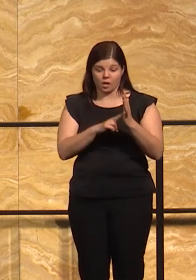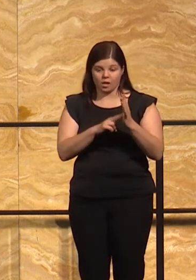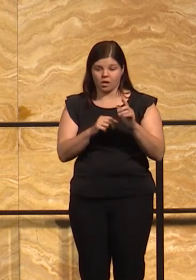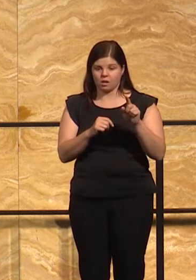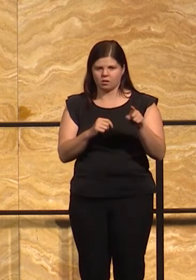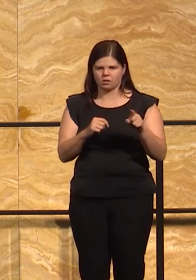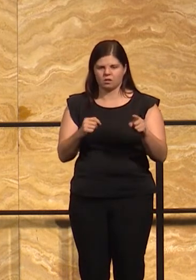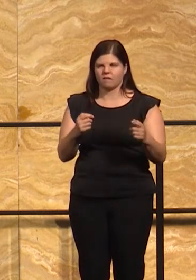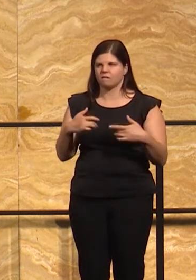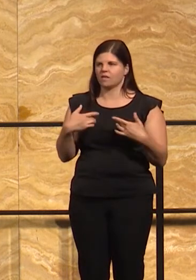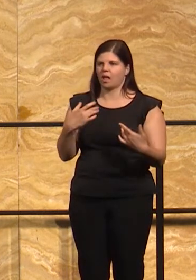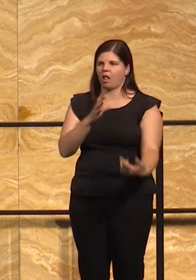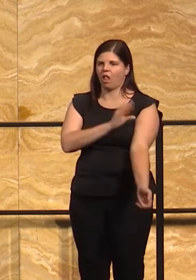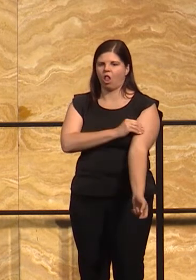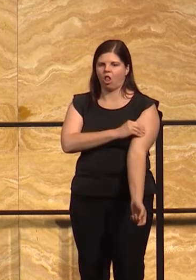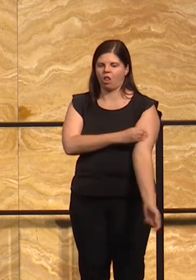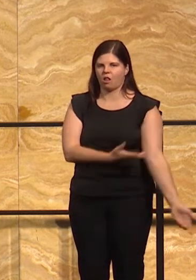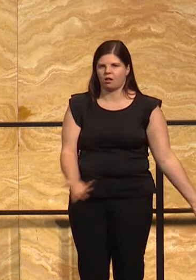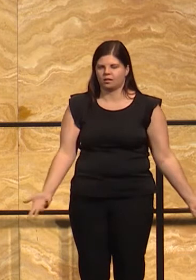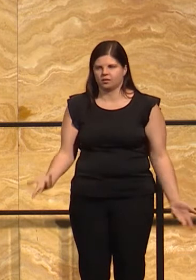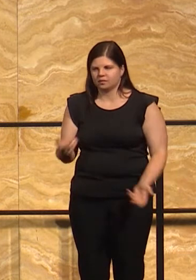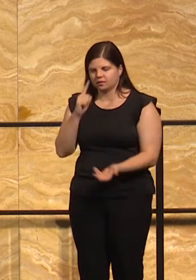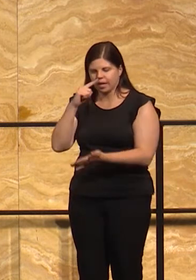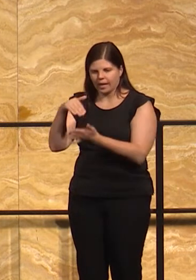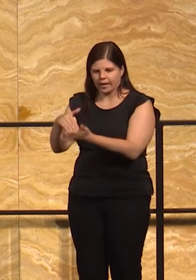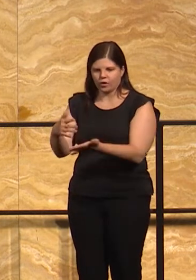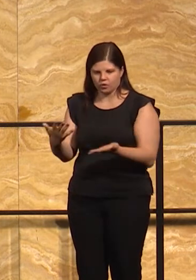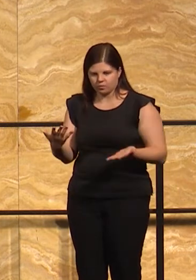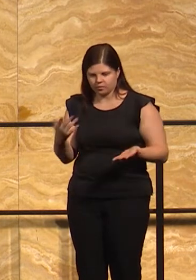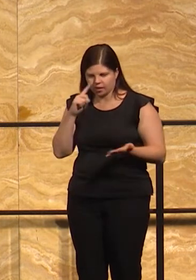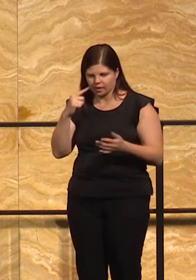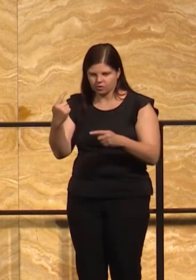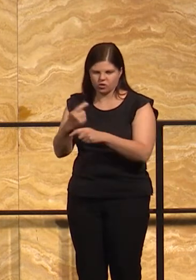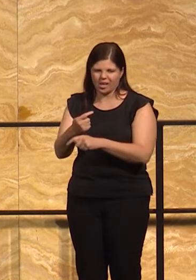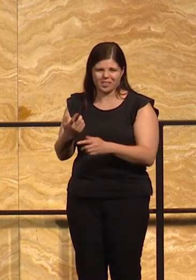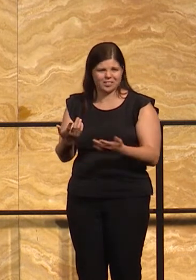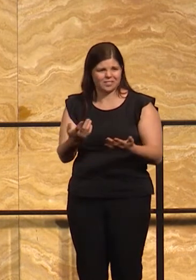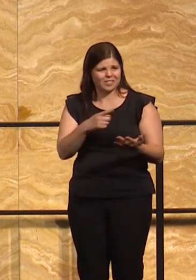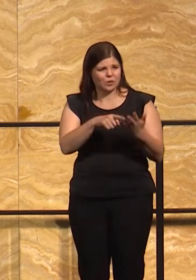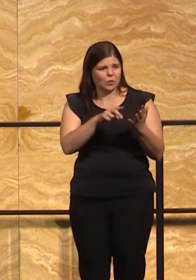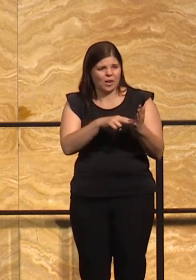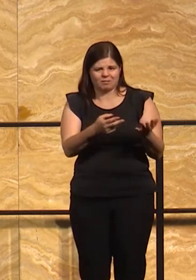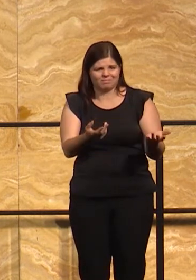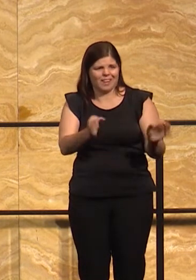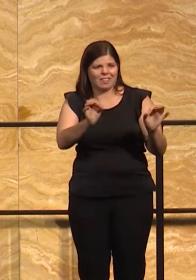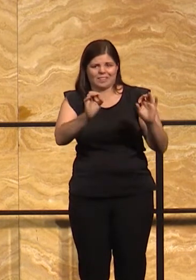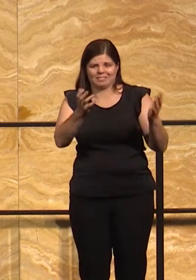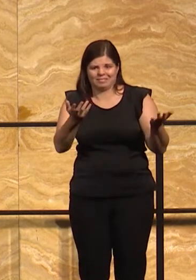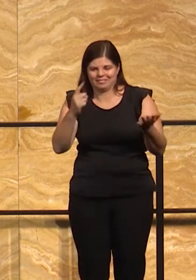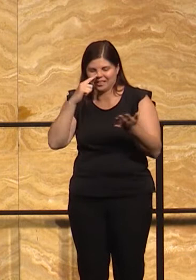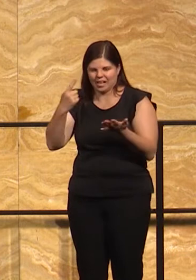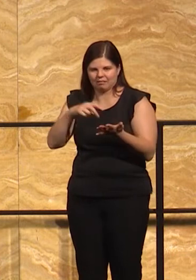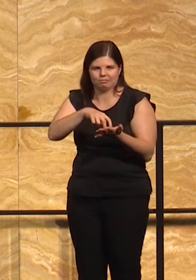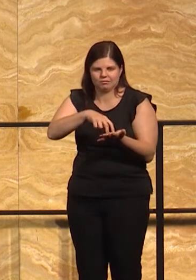absolutely powerless, almost irrelevant, because when you see the conversations on